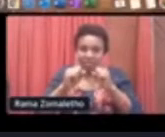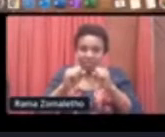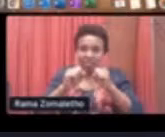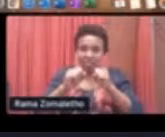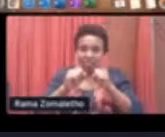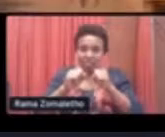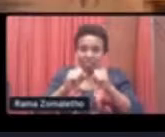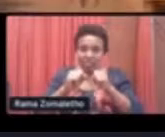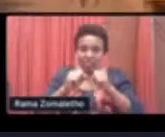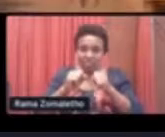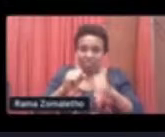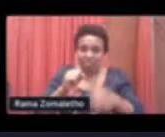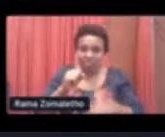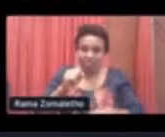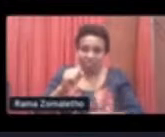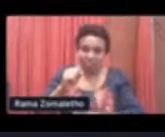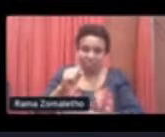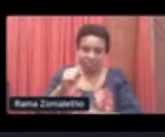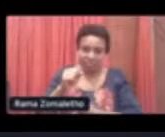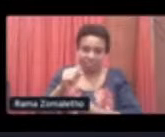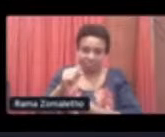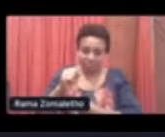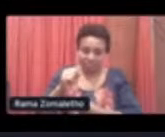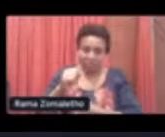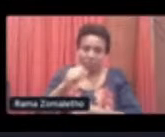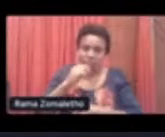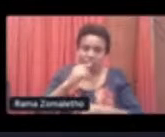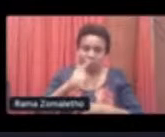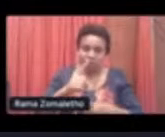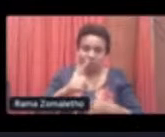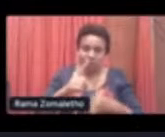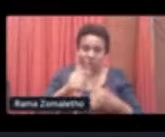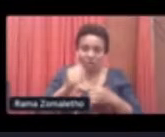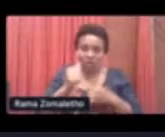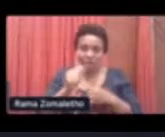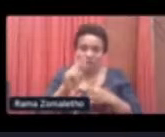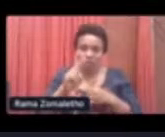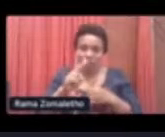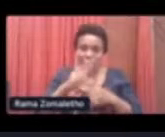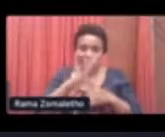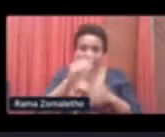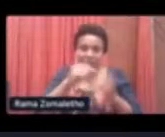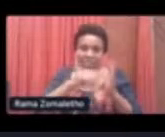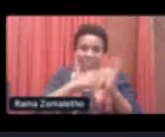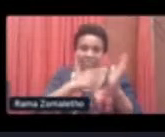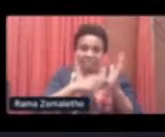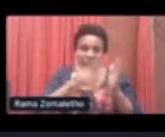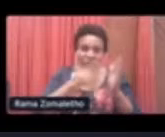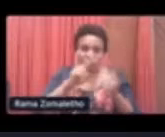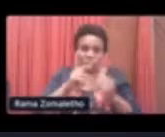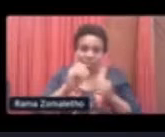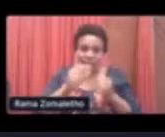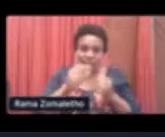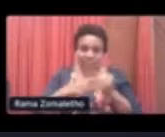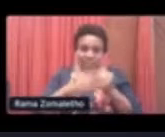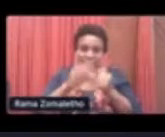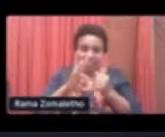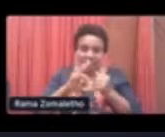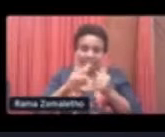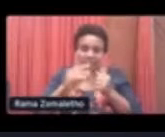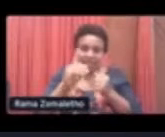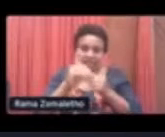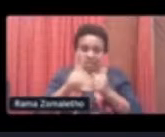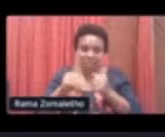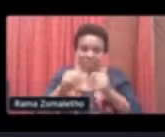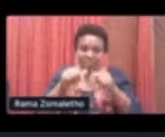Guess that is yes, and then so the African Union Agenda 2063 and diaspora mainstreaming. This is a